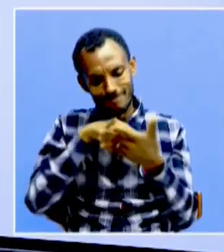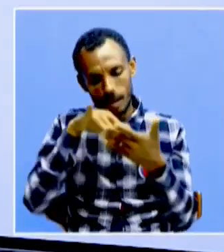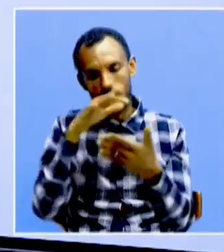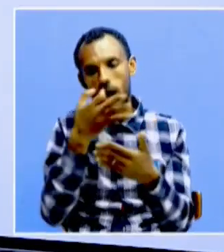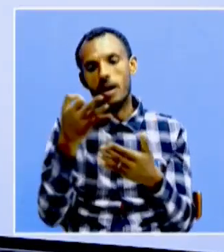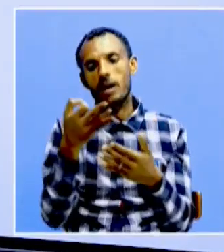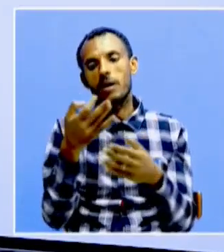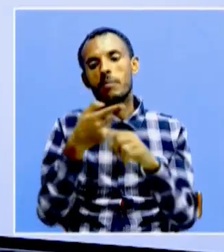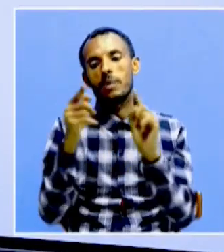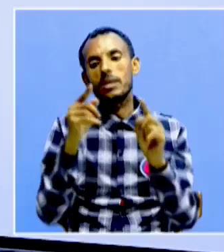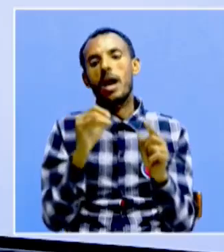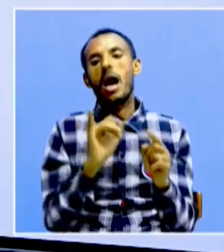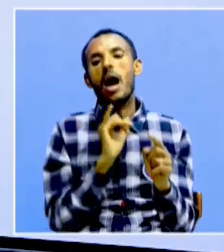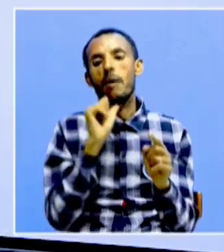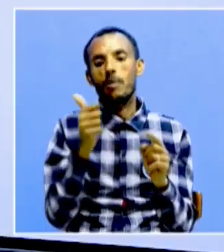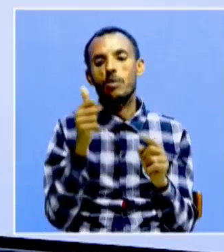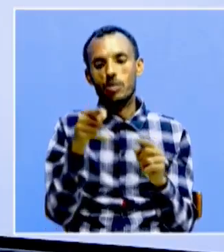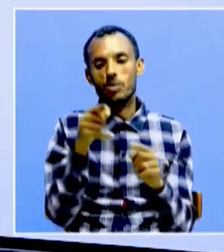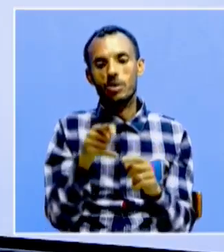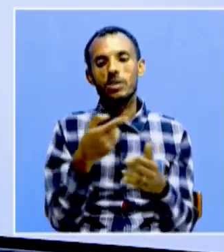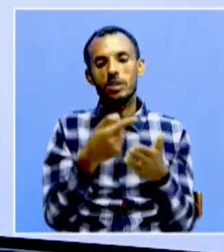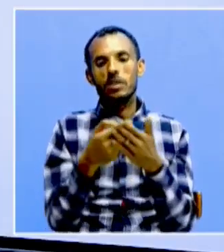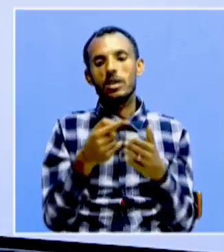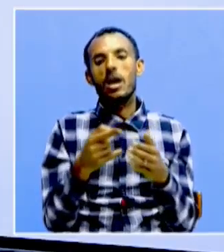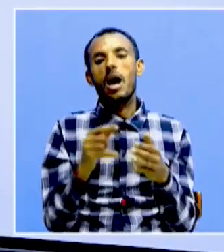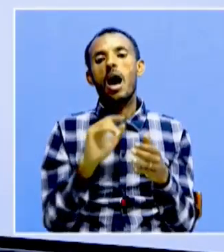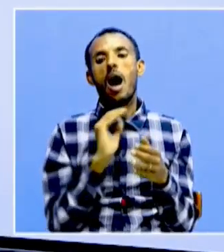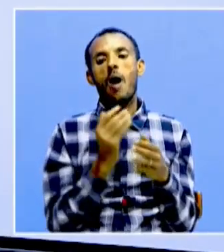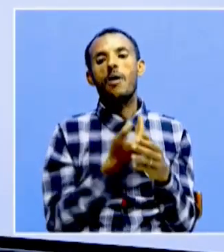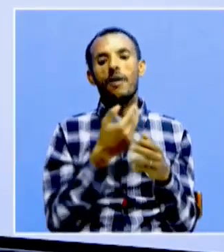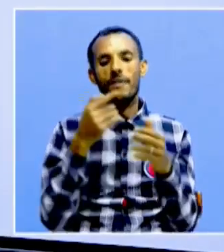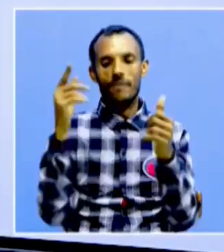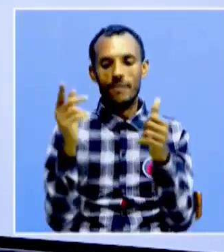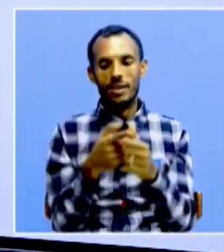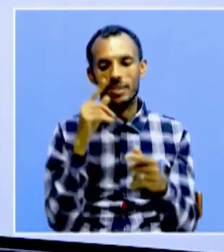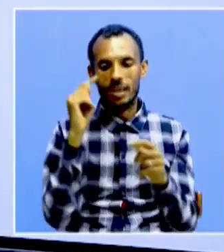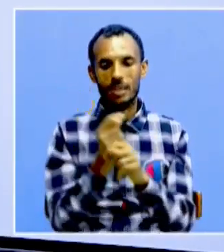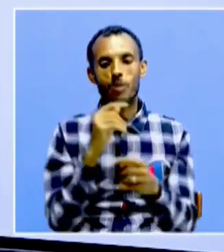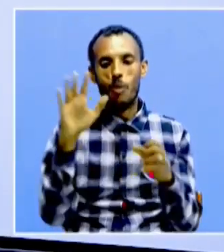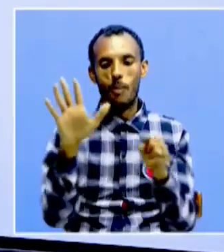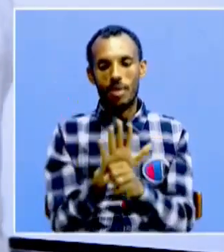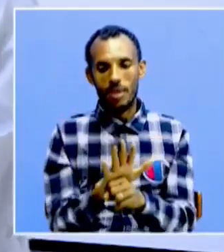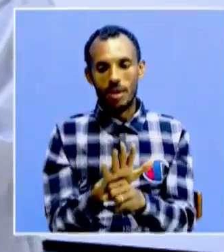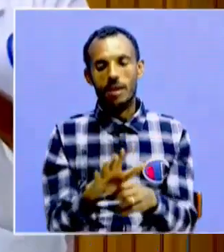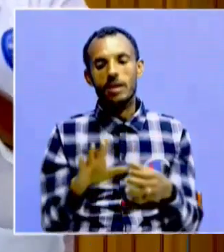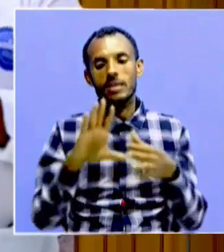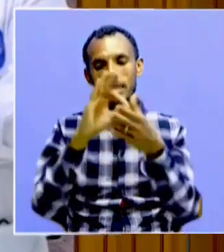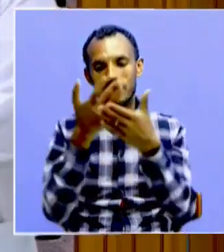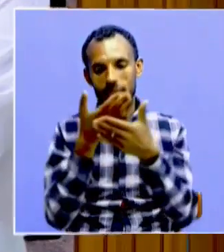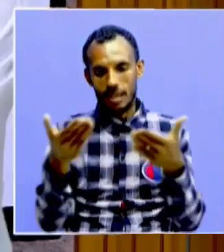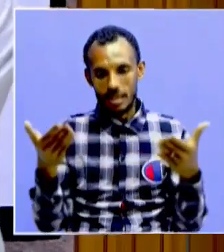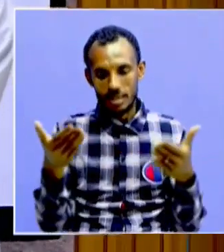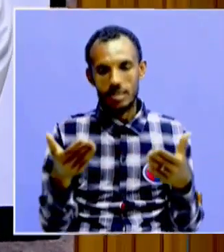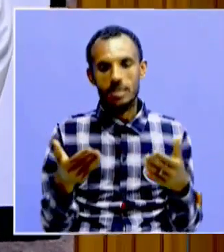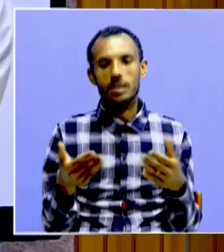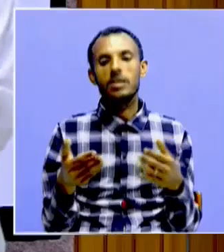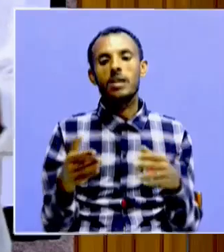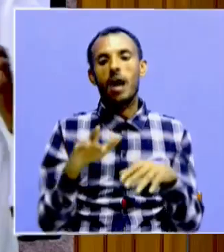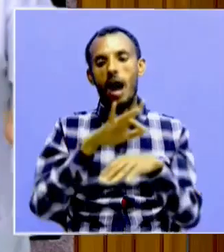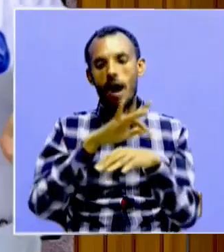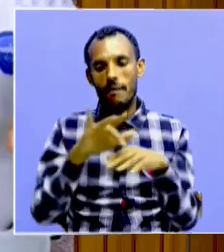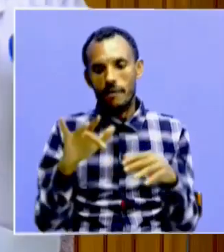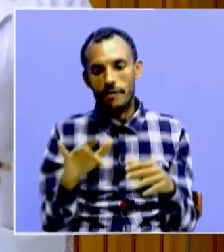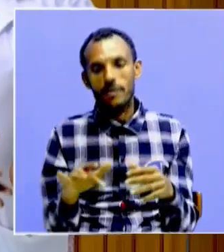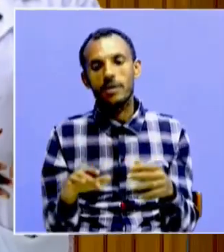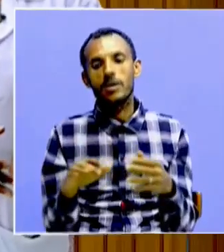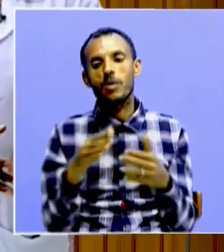right? Okay, so this is our first task, which is what? Completing a sentence which is half complete and the other